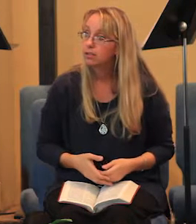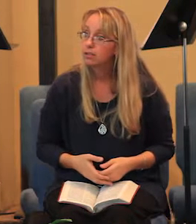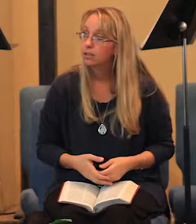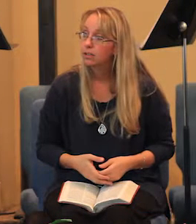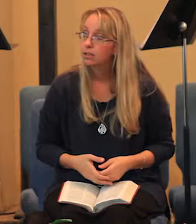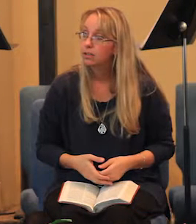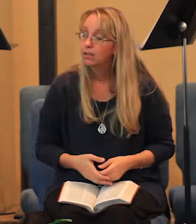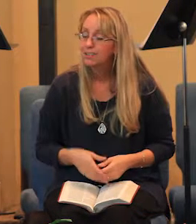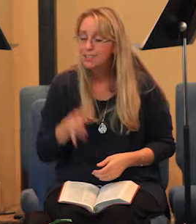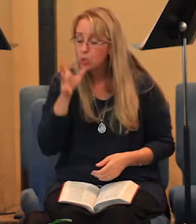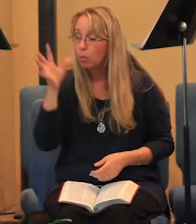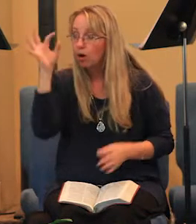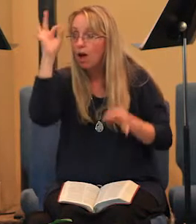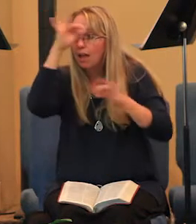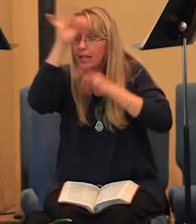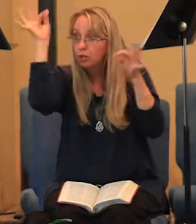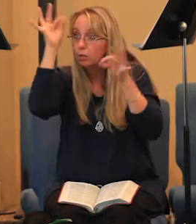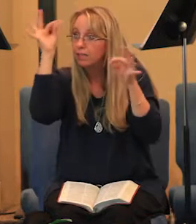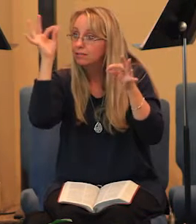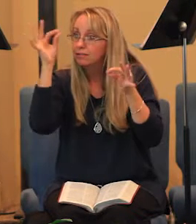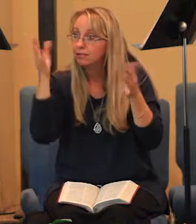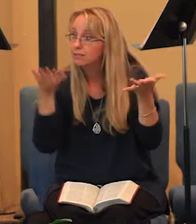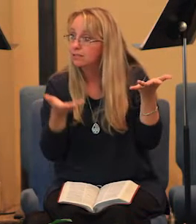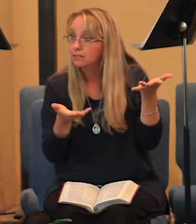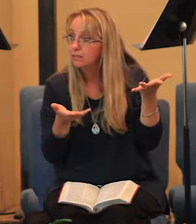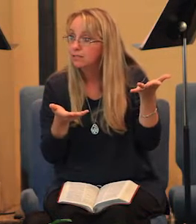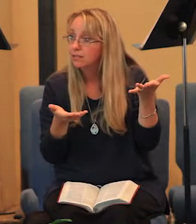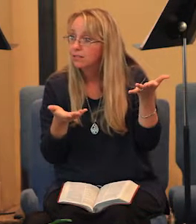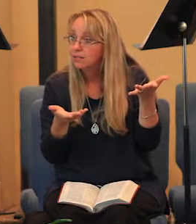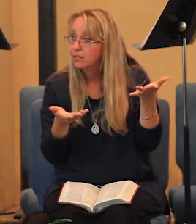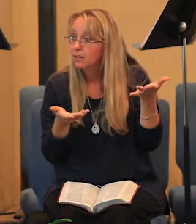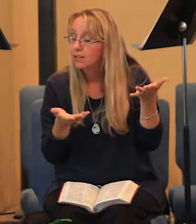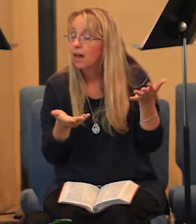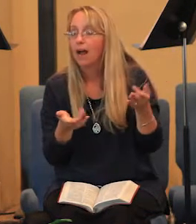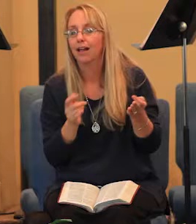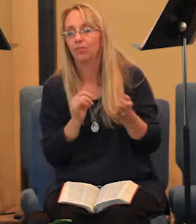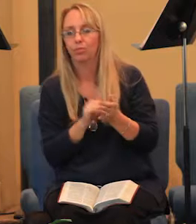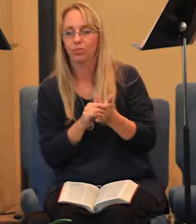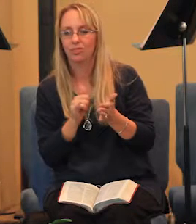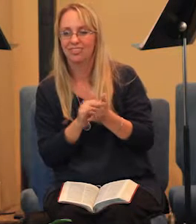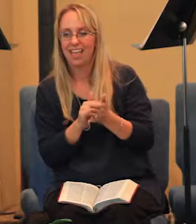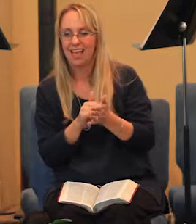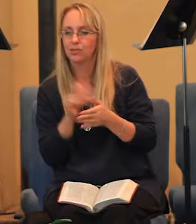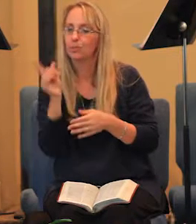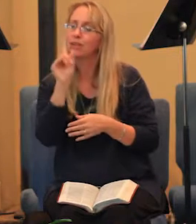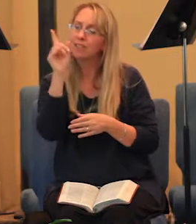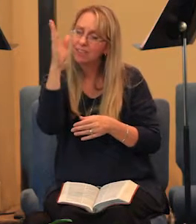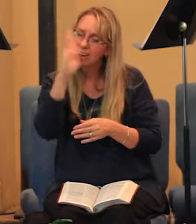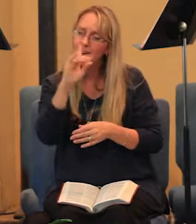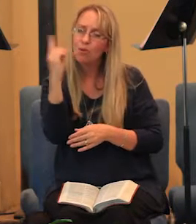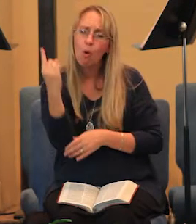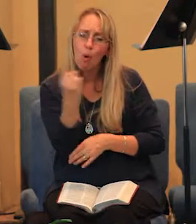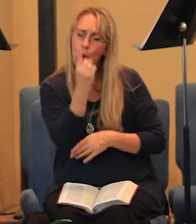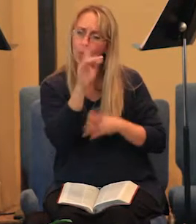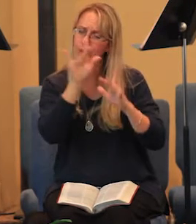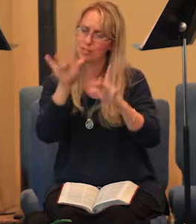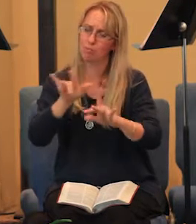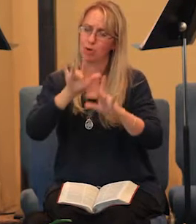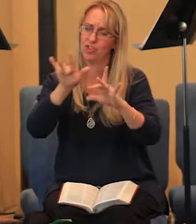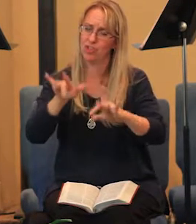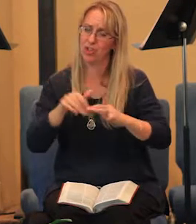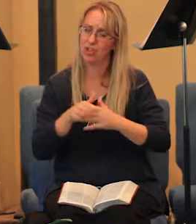You were ignorant of that. And that's where we've got to remember that God's always merciful. He